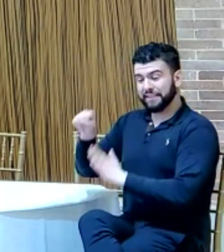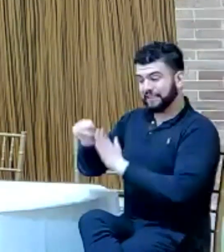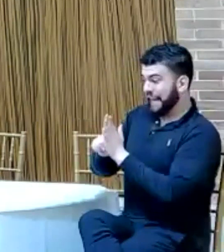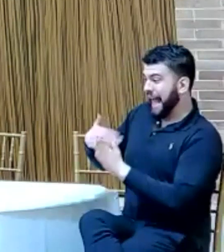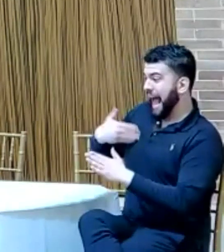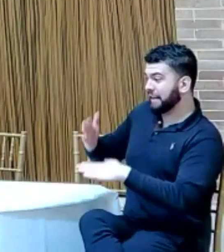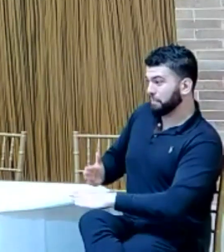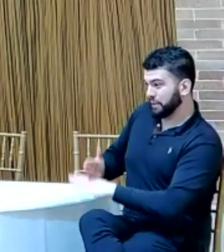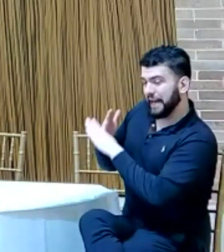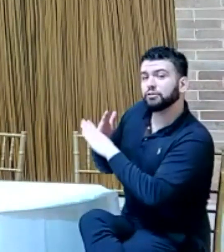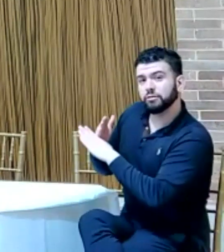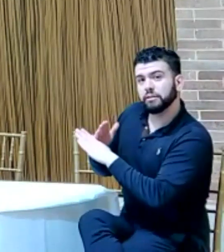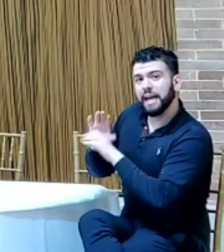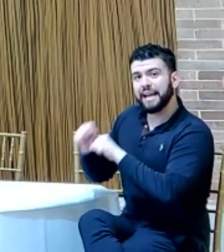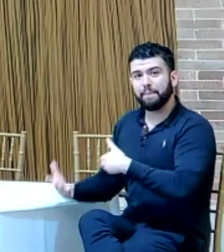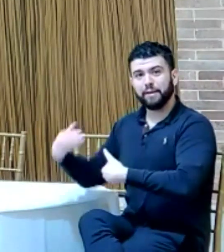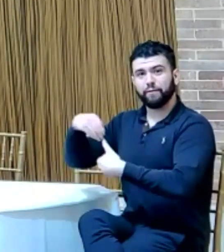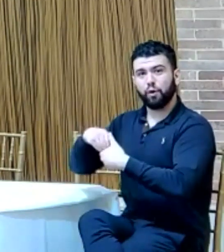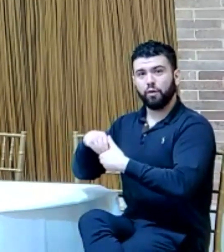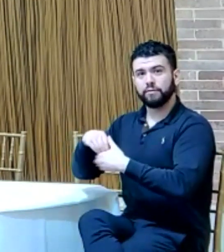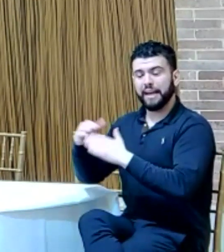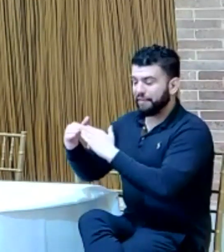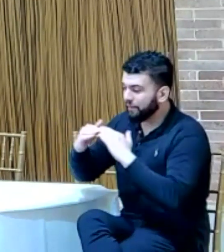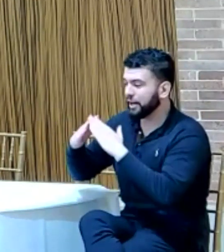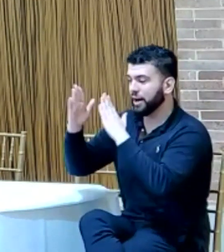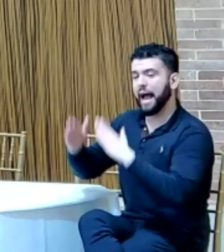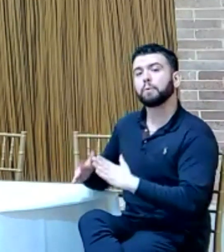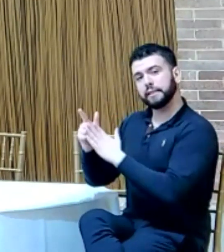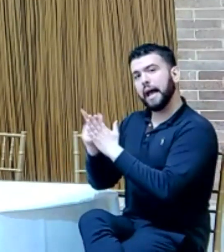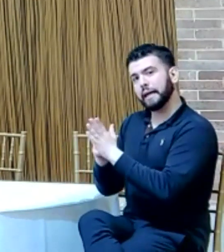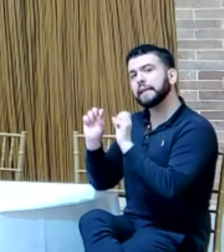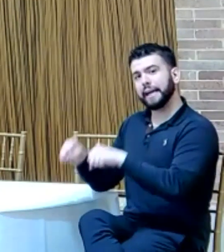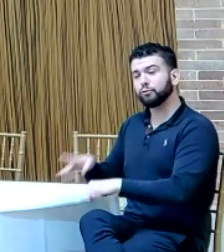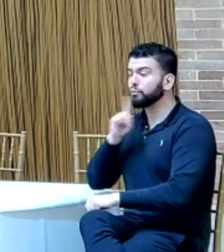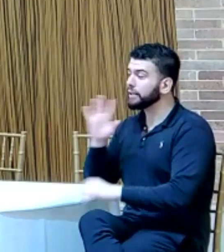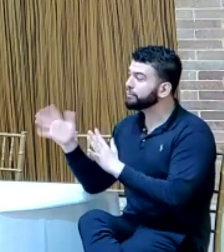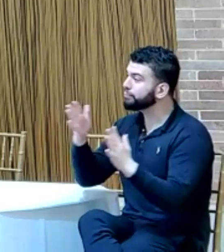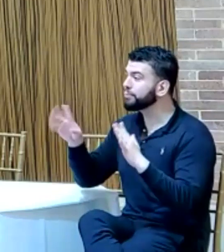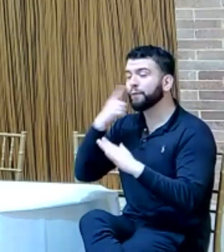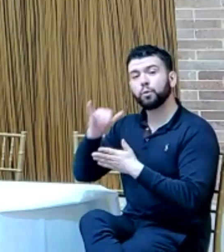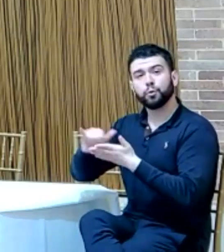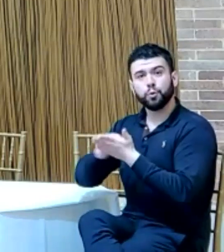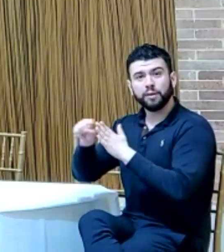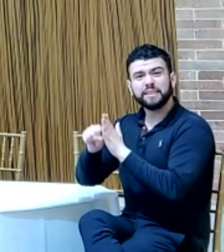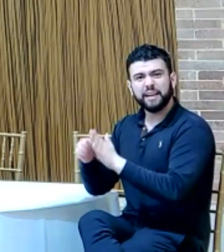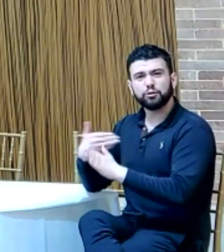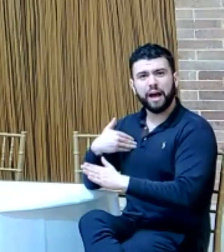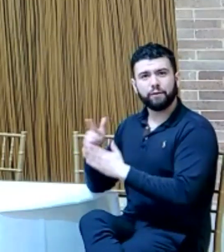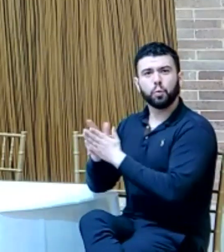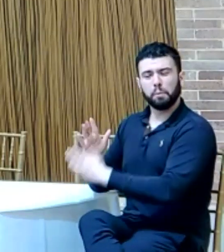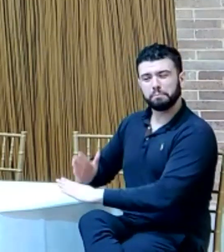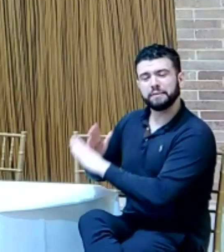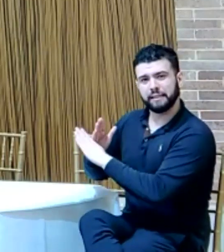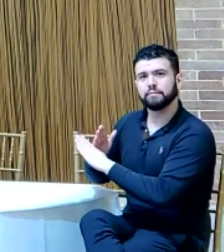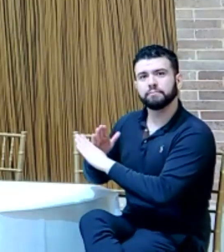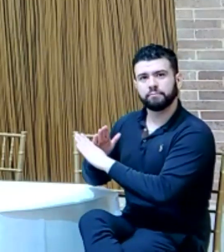run a file of the fair housing act so I just really want to give you guys kudos for that and let me say this too when it comes to real